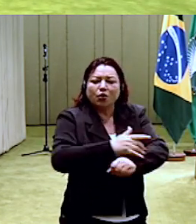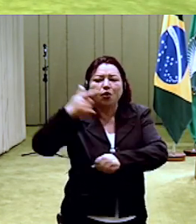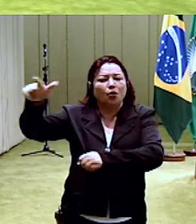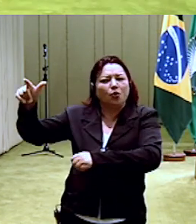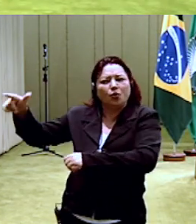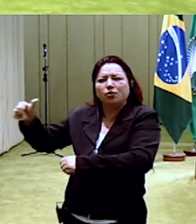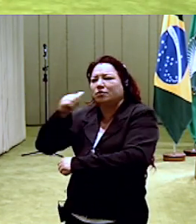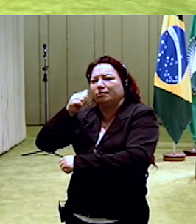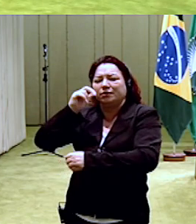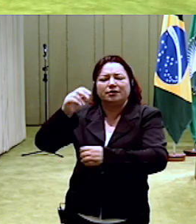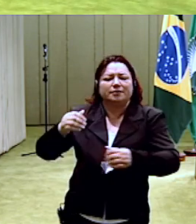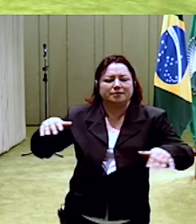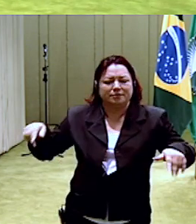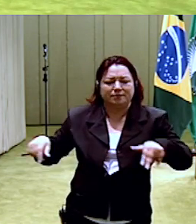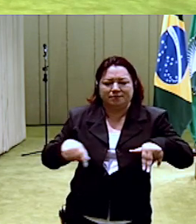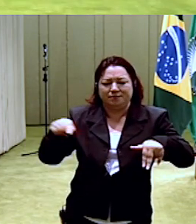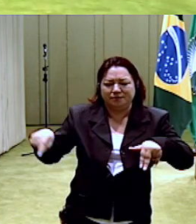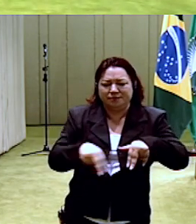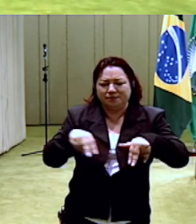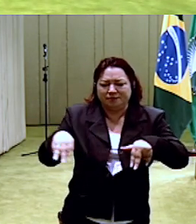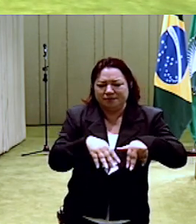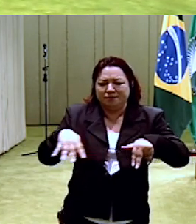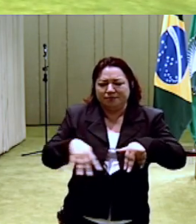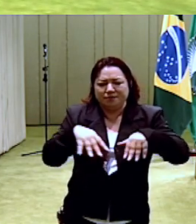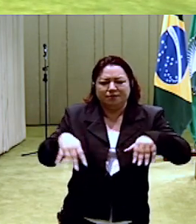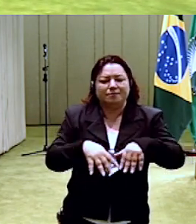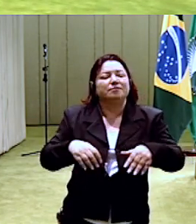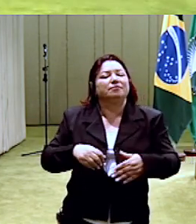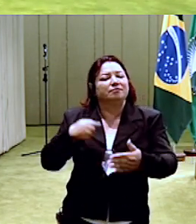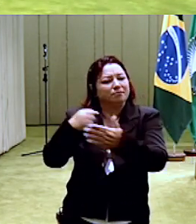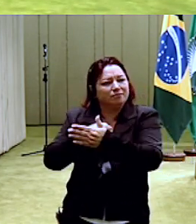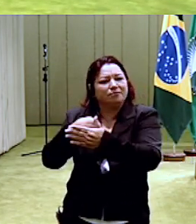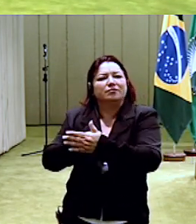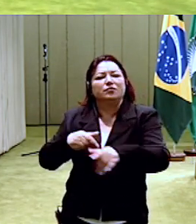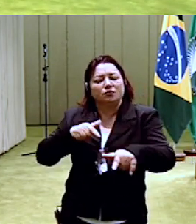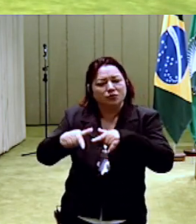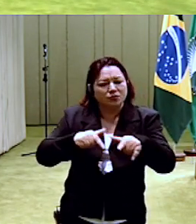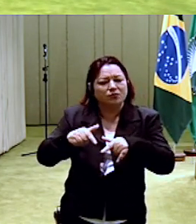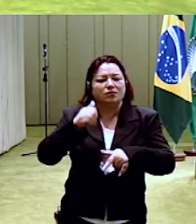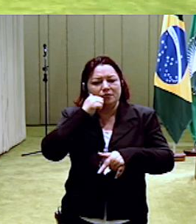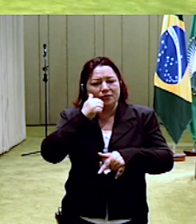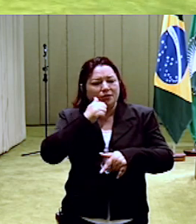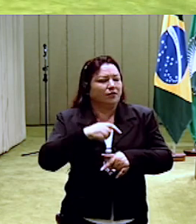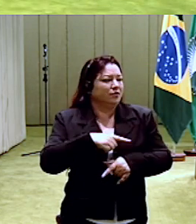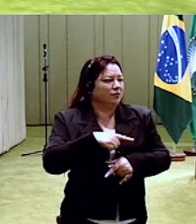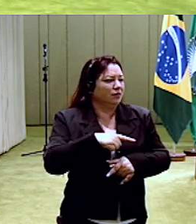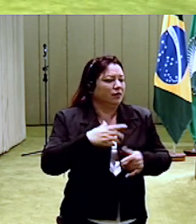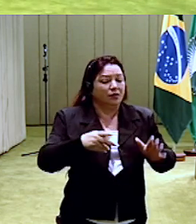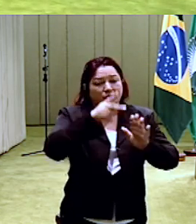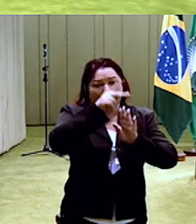start their own businesses, training to start their farming. Like now we have a program to support